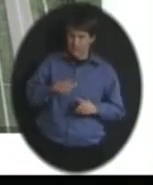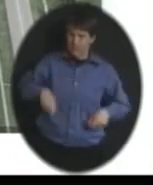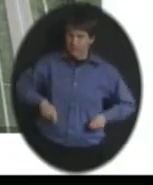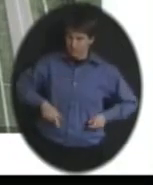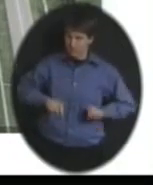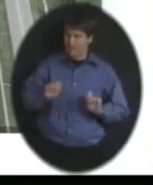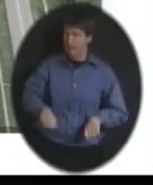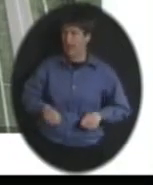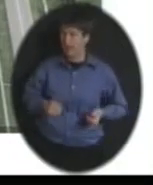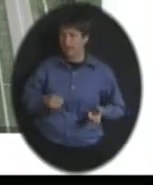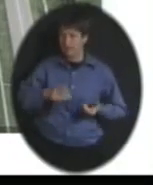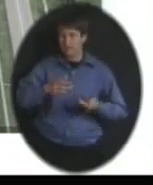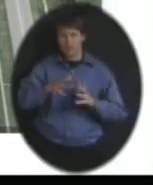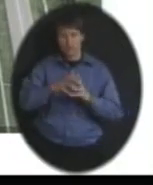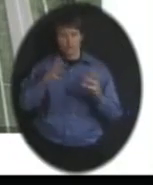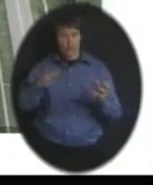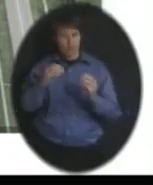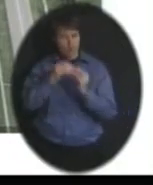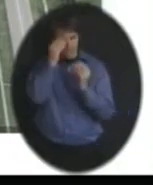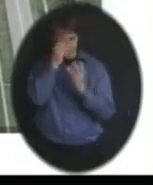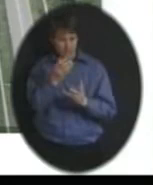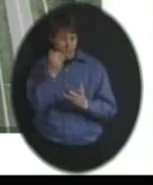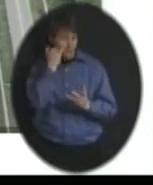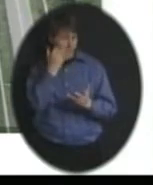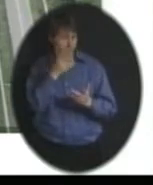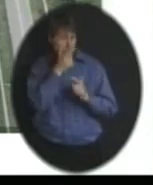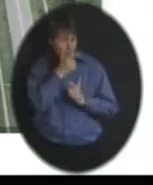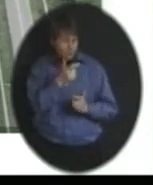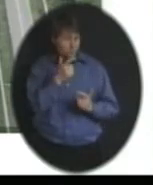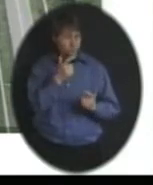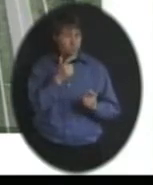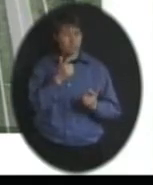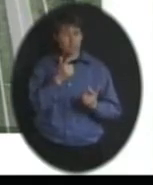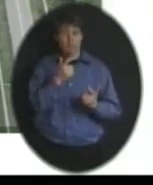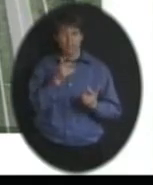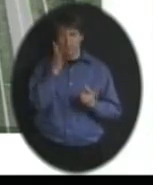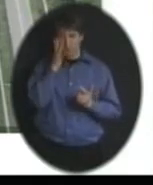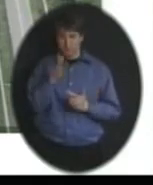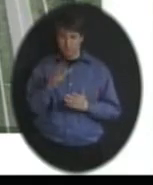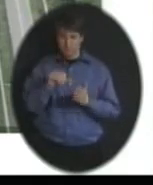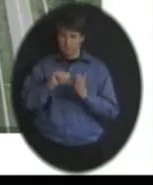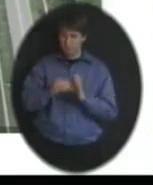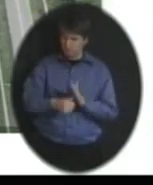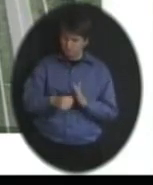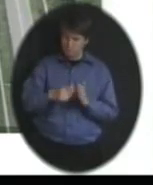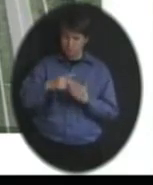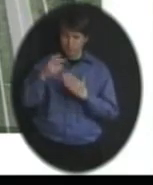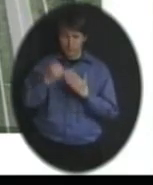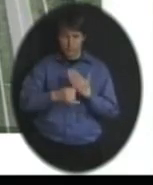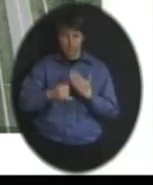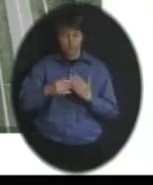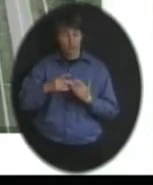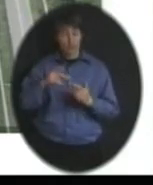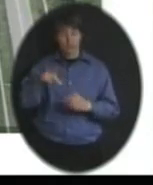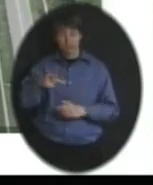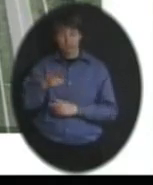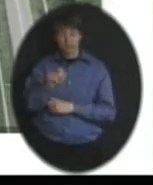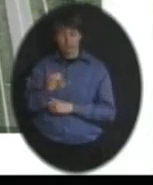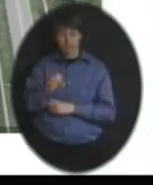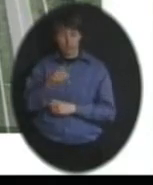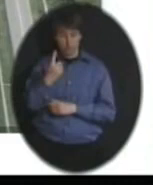too. Lots more details I'd love to share if you're interested. Going to be a pretty impressive project. Phase one, we've probably raised